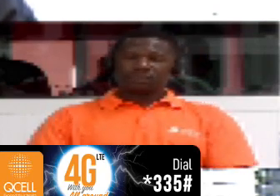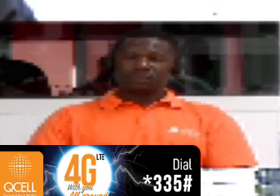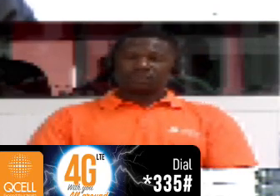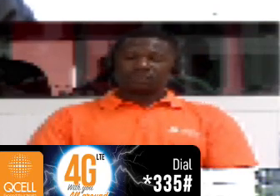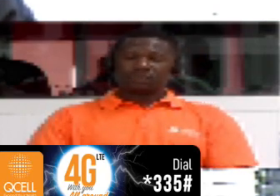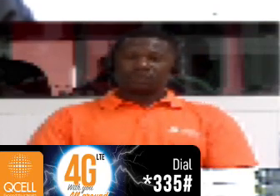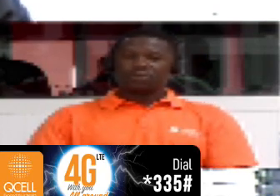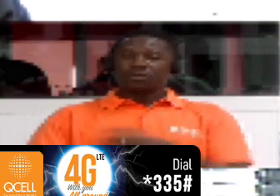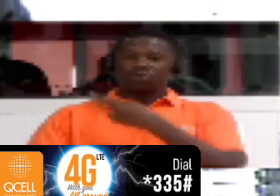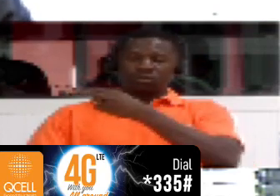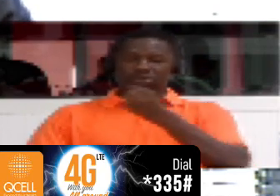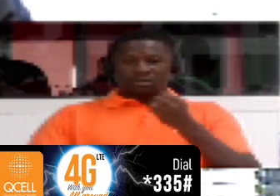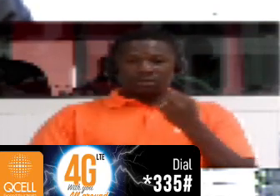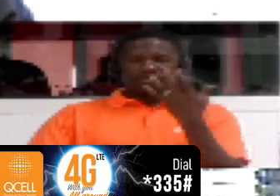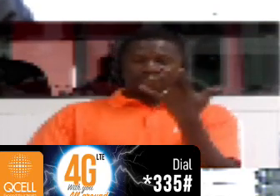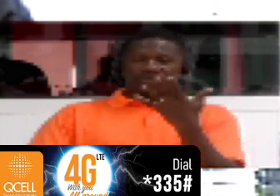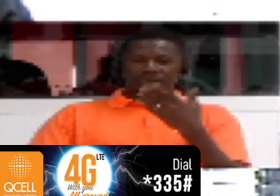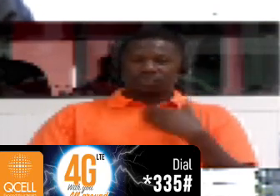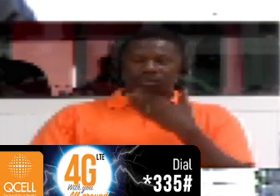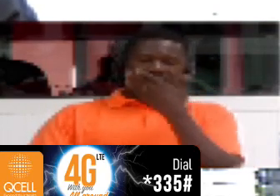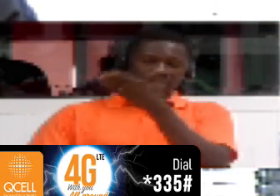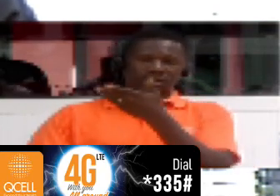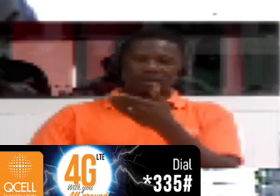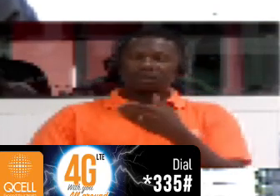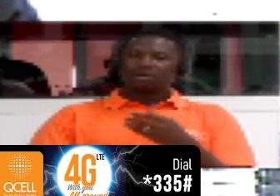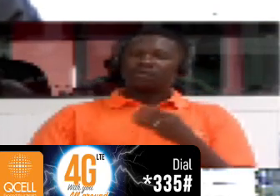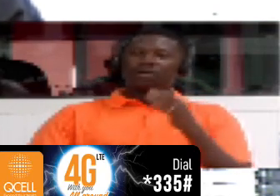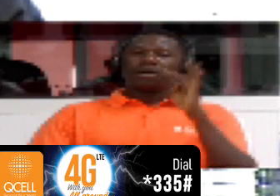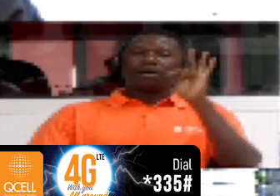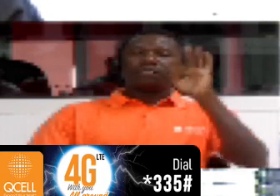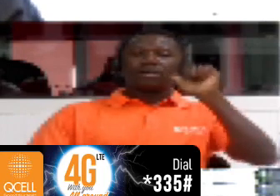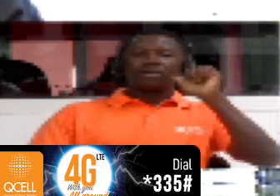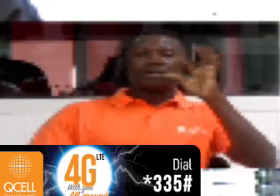2005, nga Fatotoke. In 2005, I was in Fatoto.